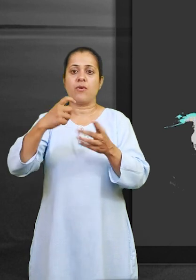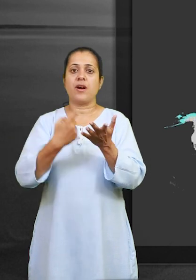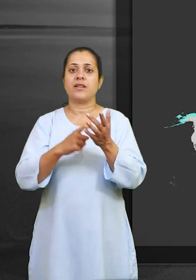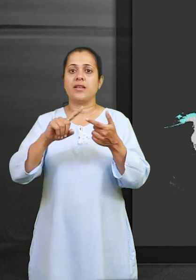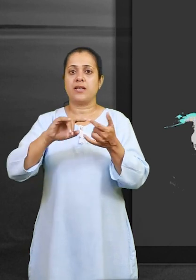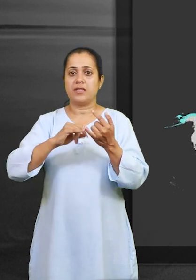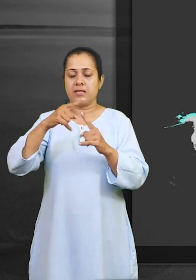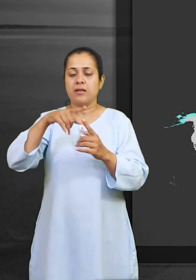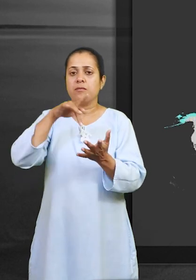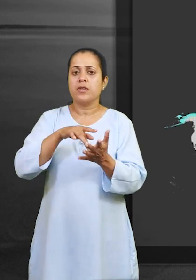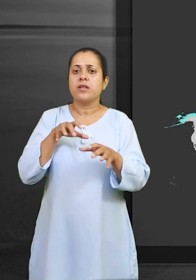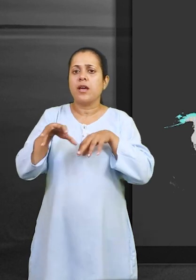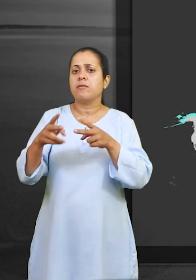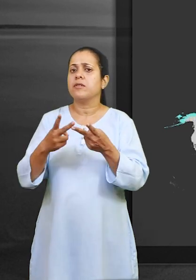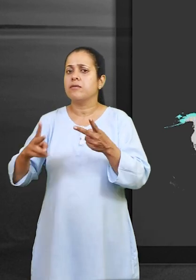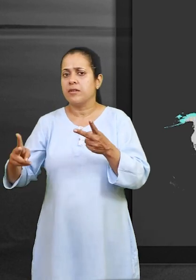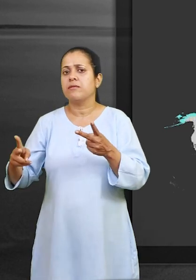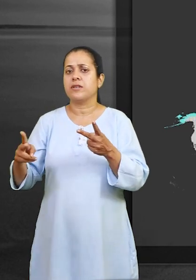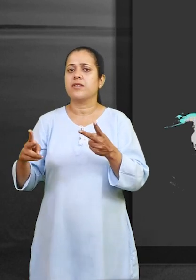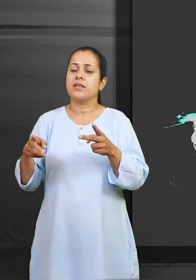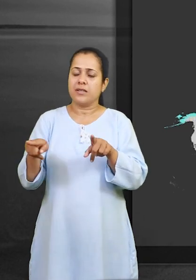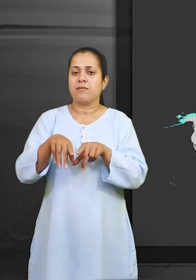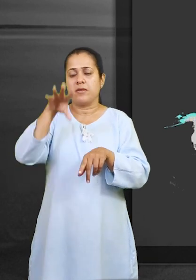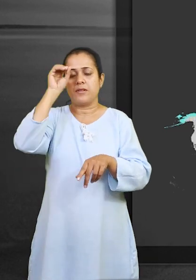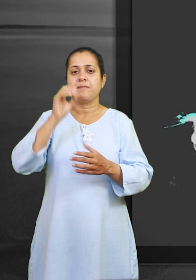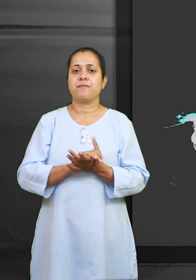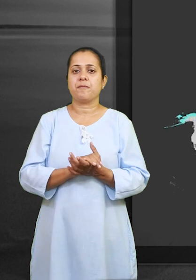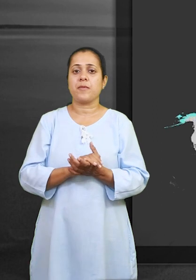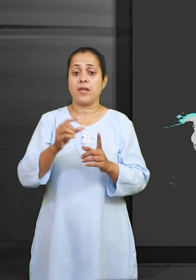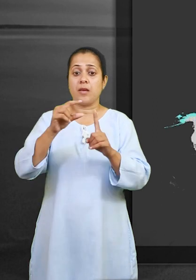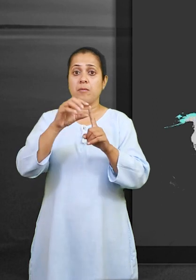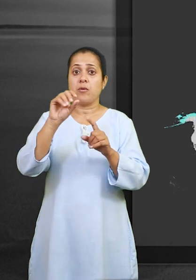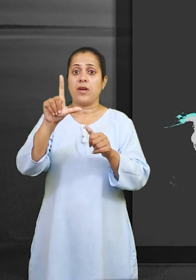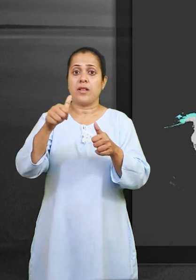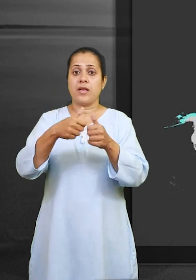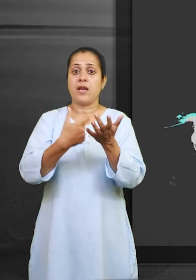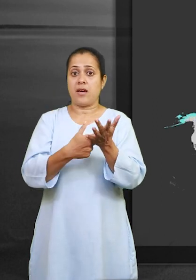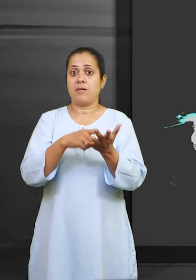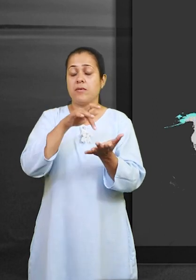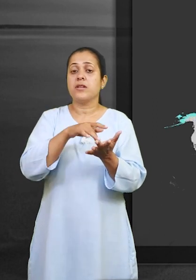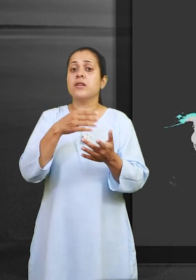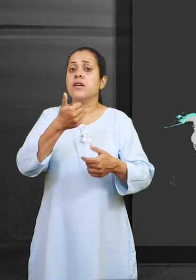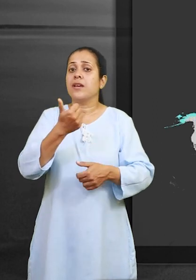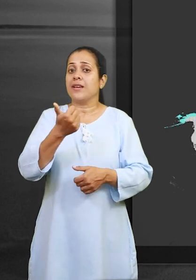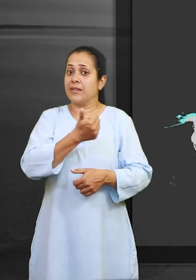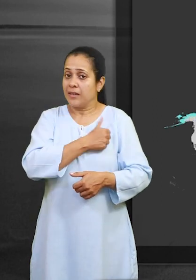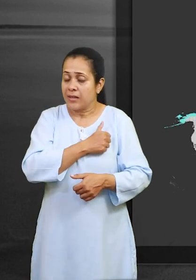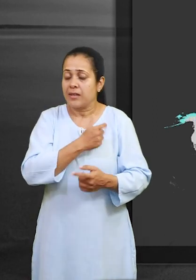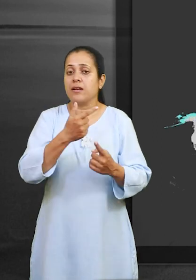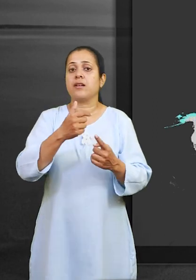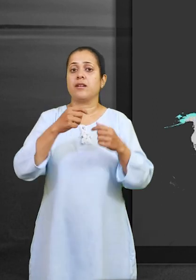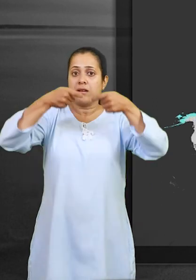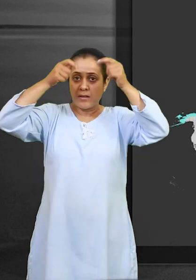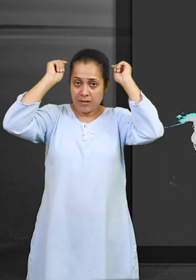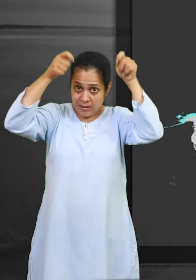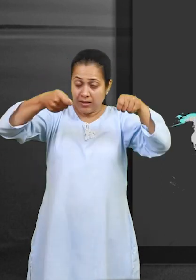these countries are located, and the polar regions usually have countries like Canada,